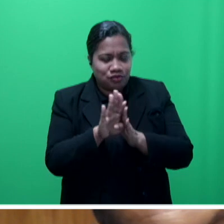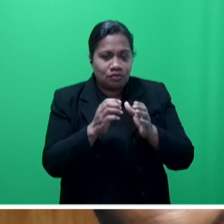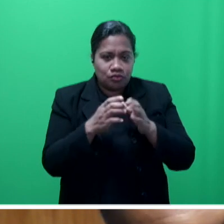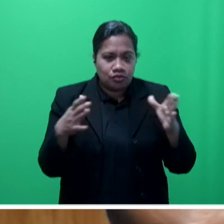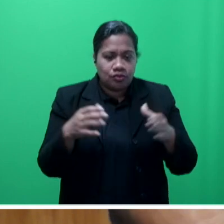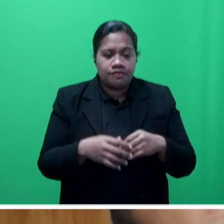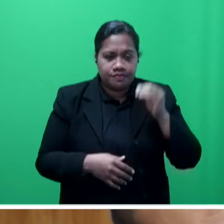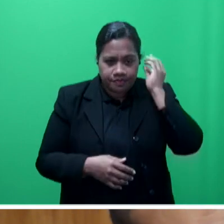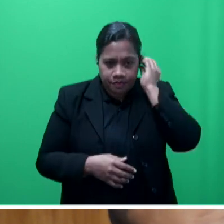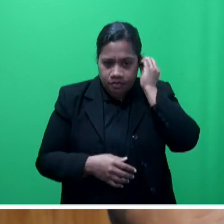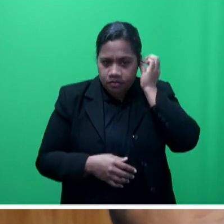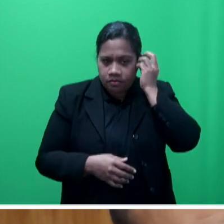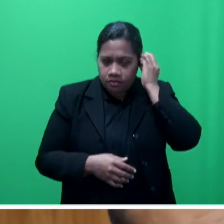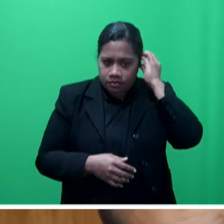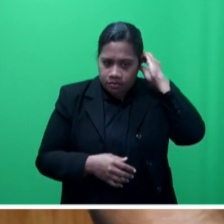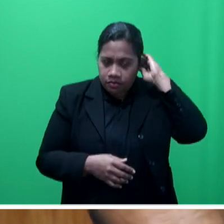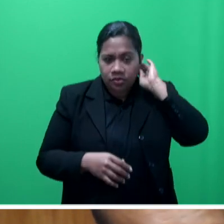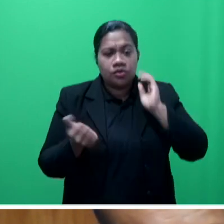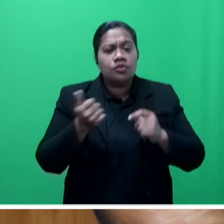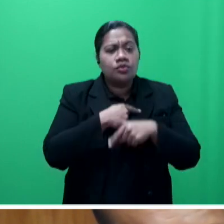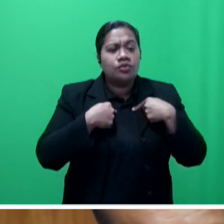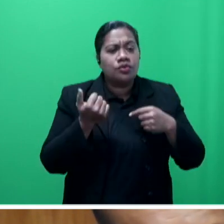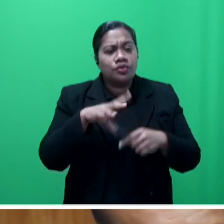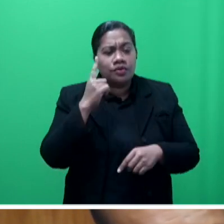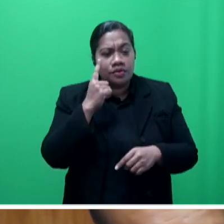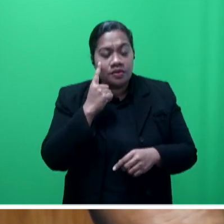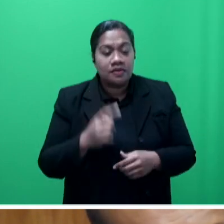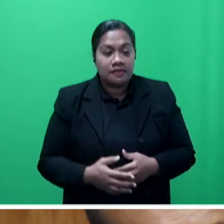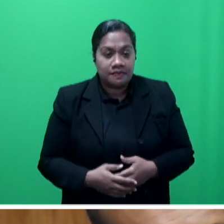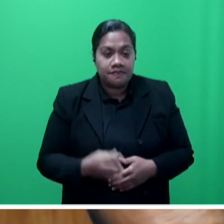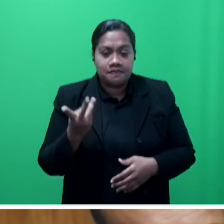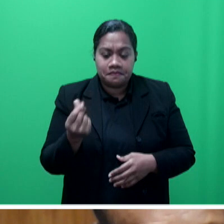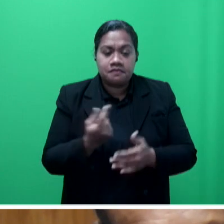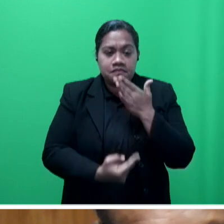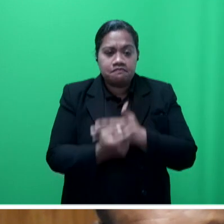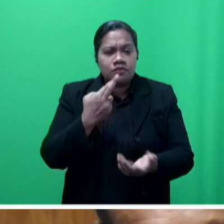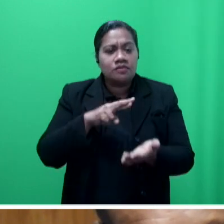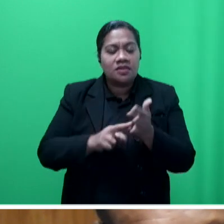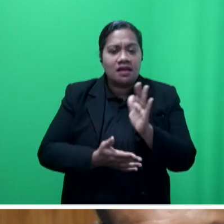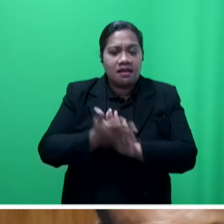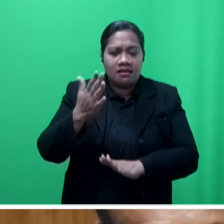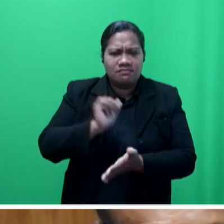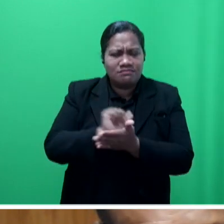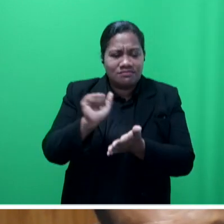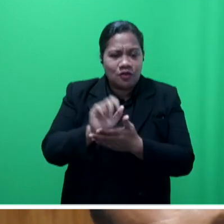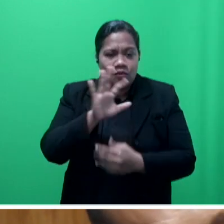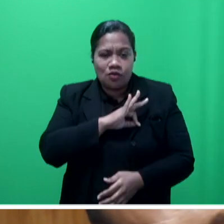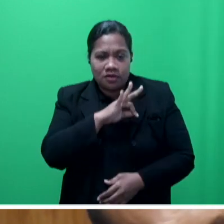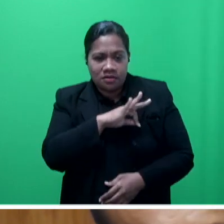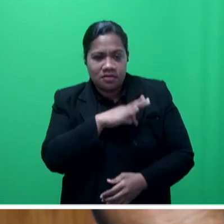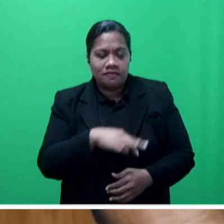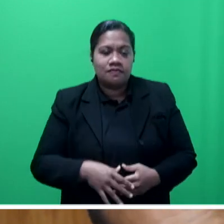pre-COVID levels of occupancy across some of our major brands, and some have actually recorded high sales and profit. The